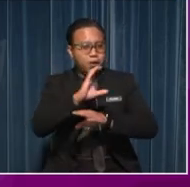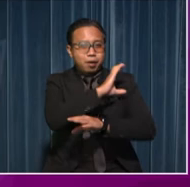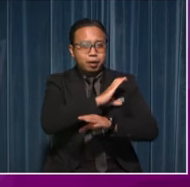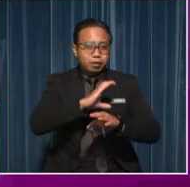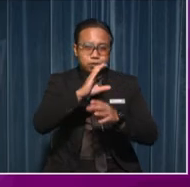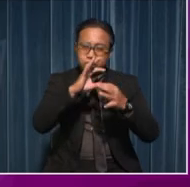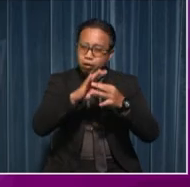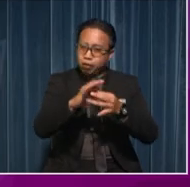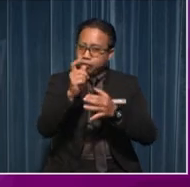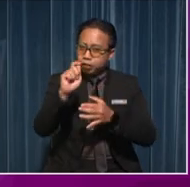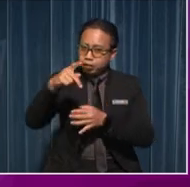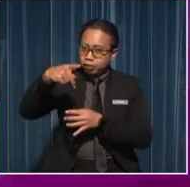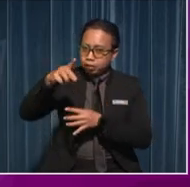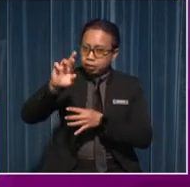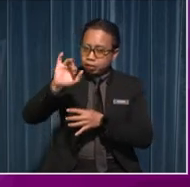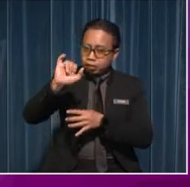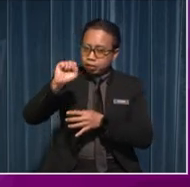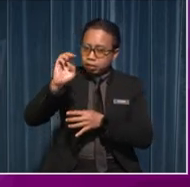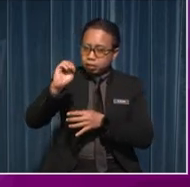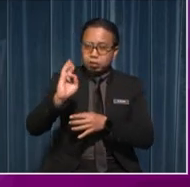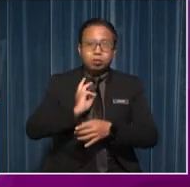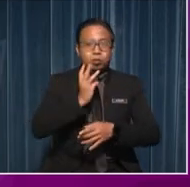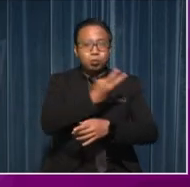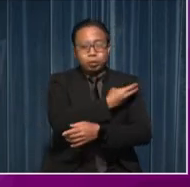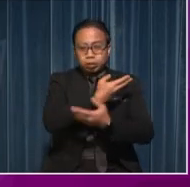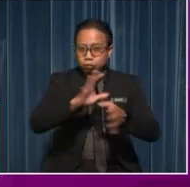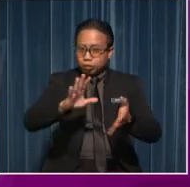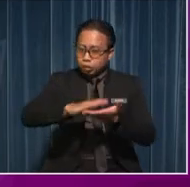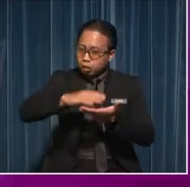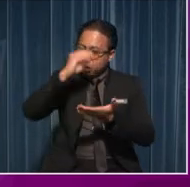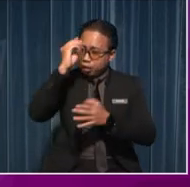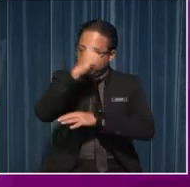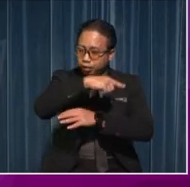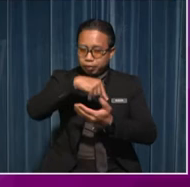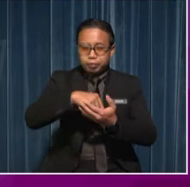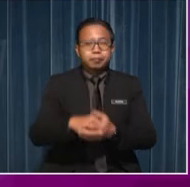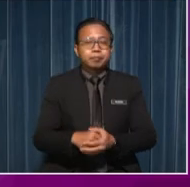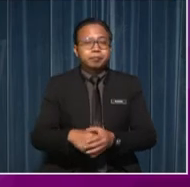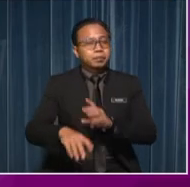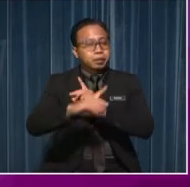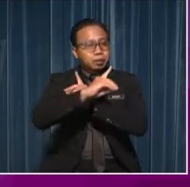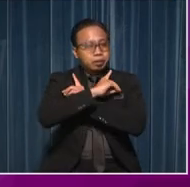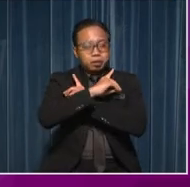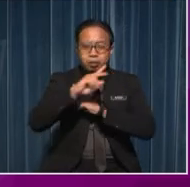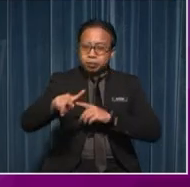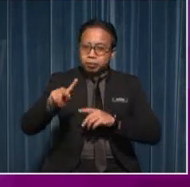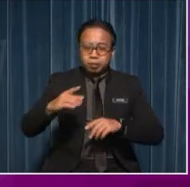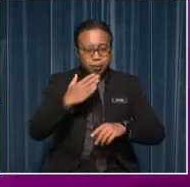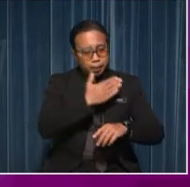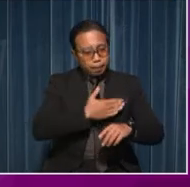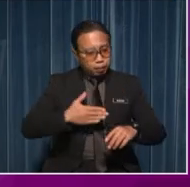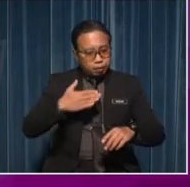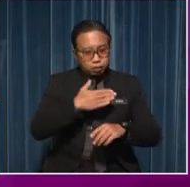of the prisms that we have learned today. Dear pupils, please take note